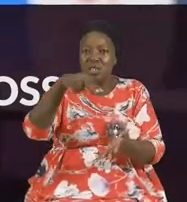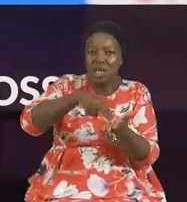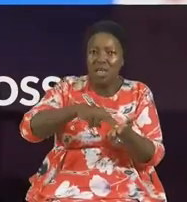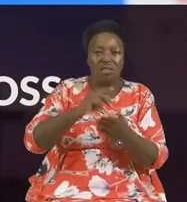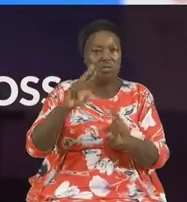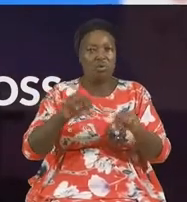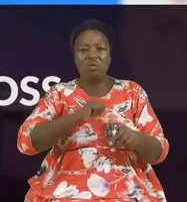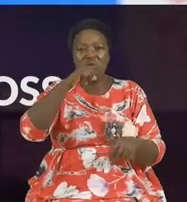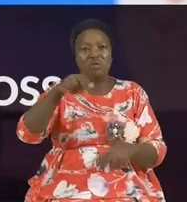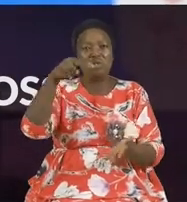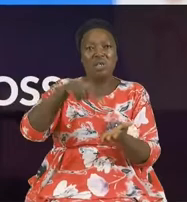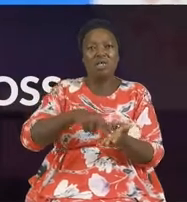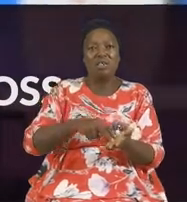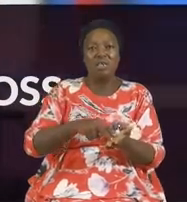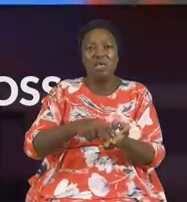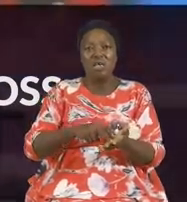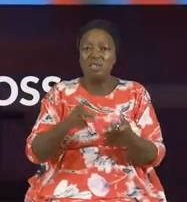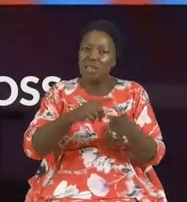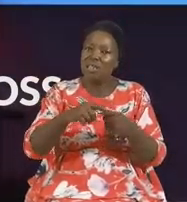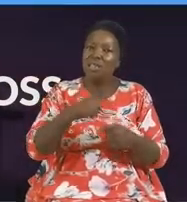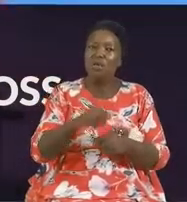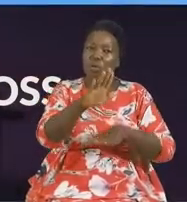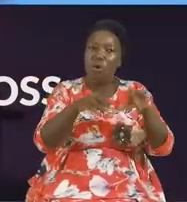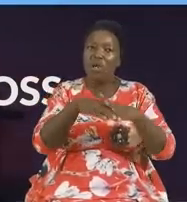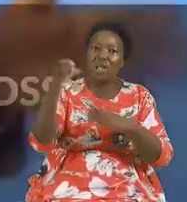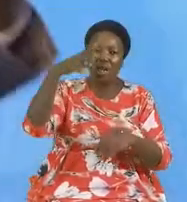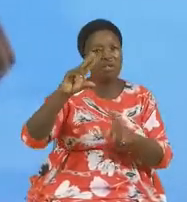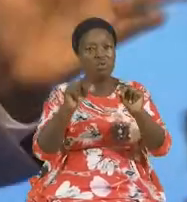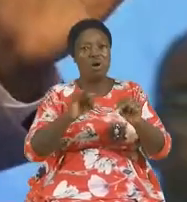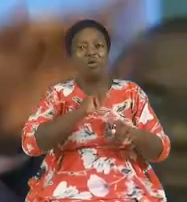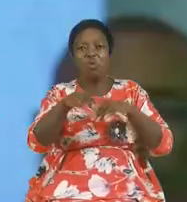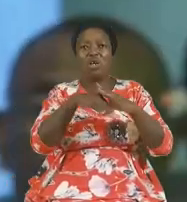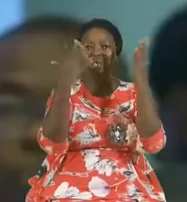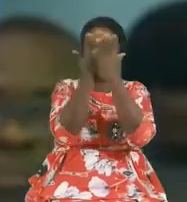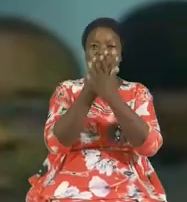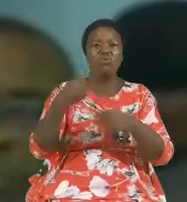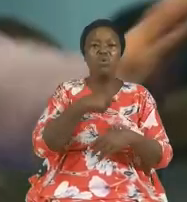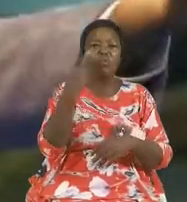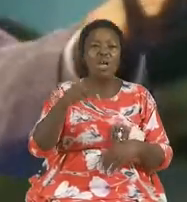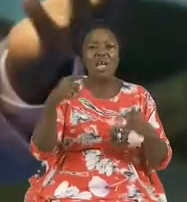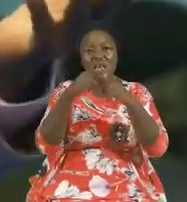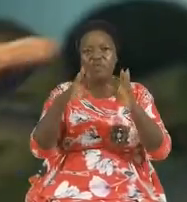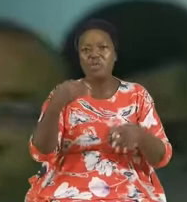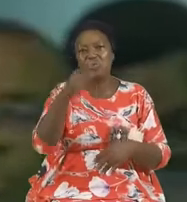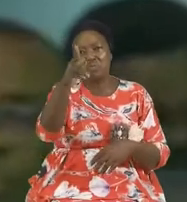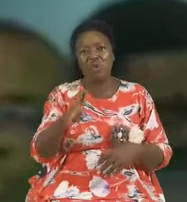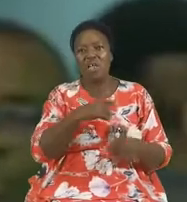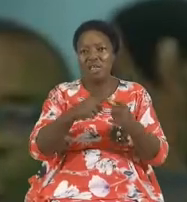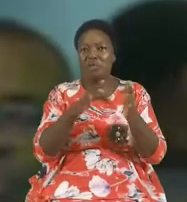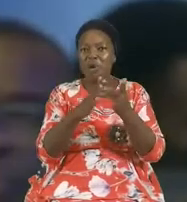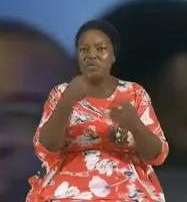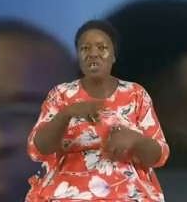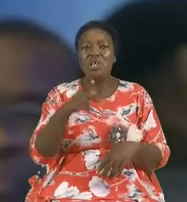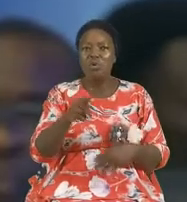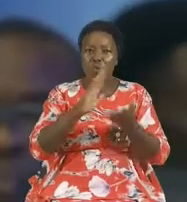not say stand. I will not stand. Walk in the light. You said, no, you are going to walk in darkness. We were